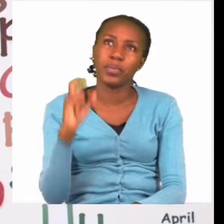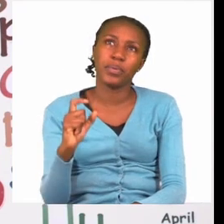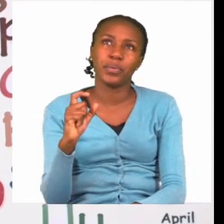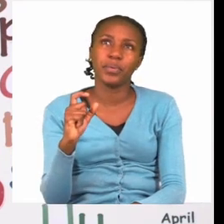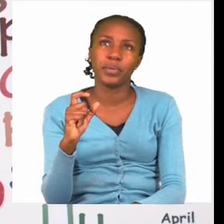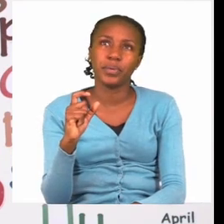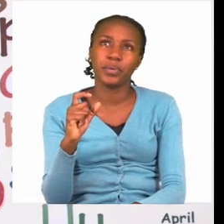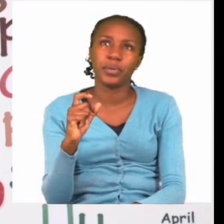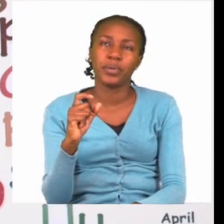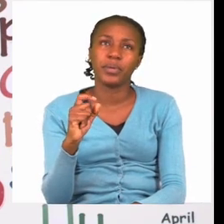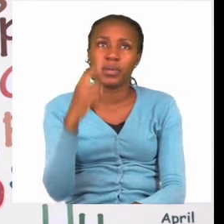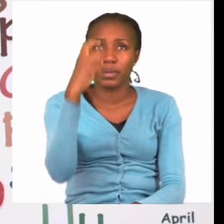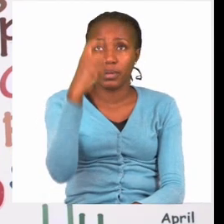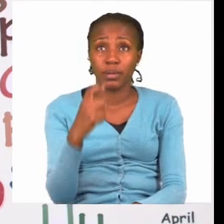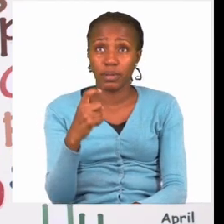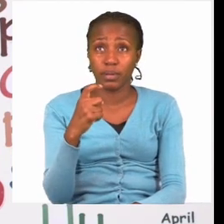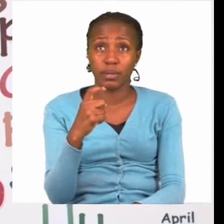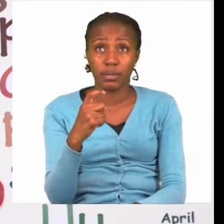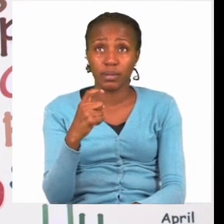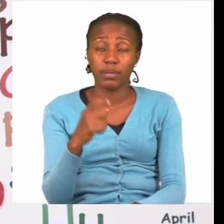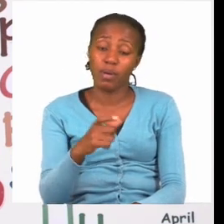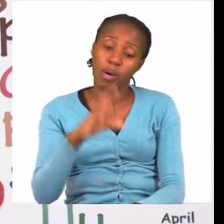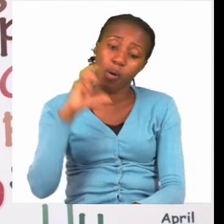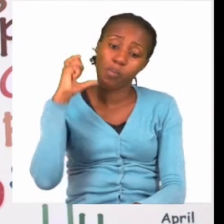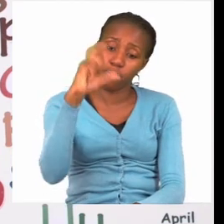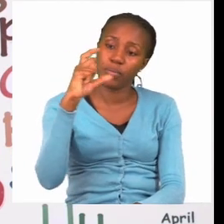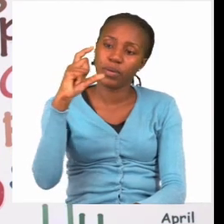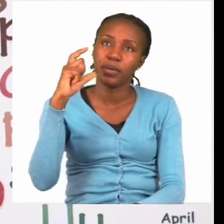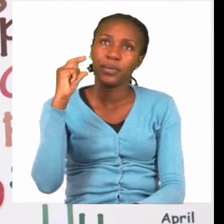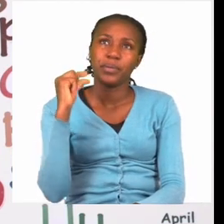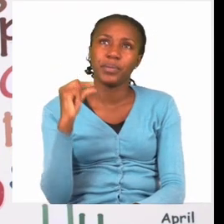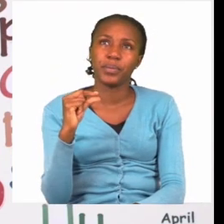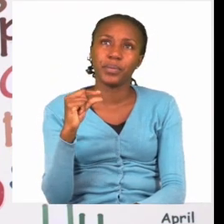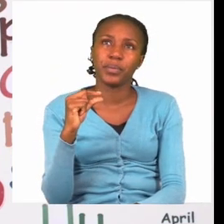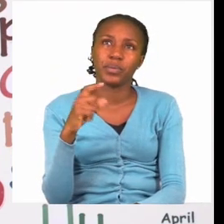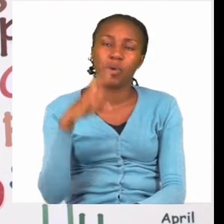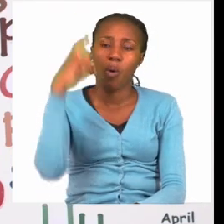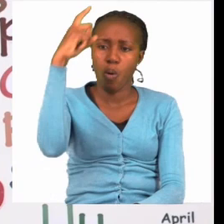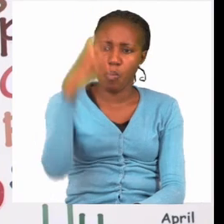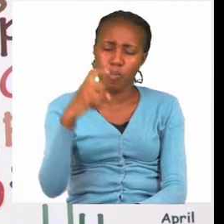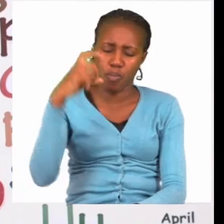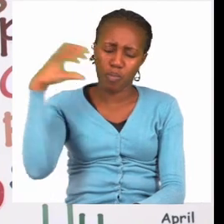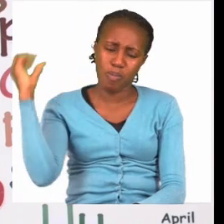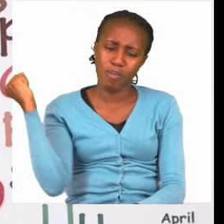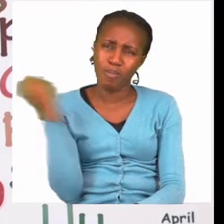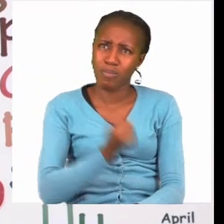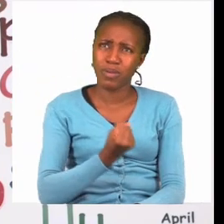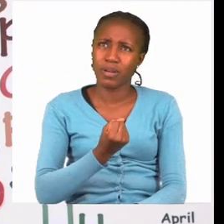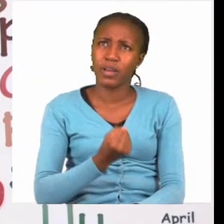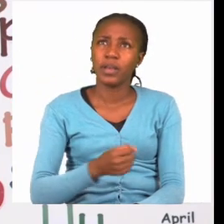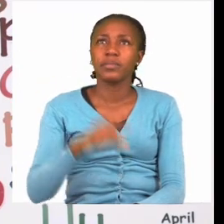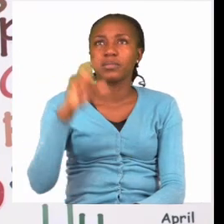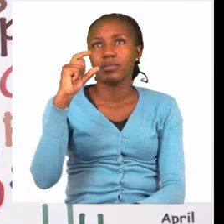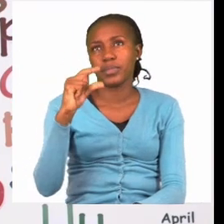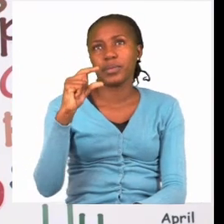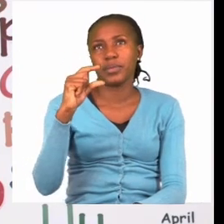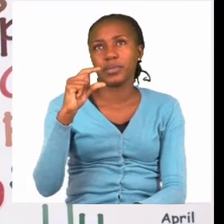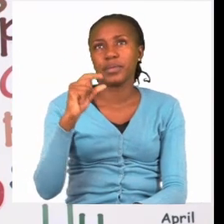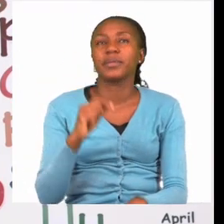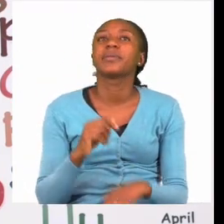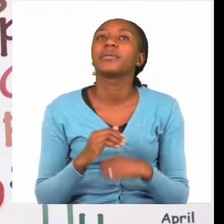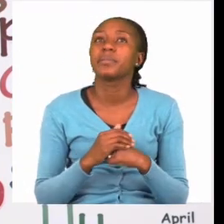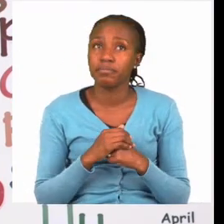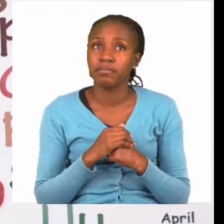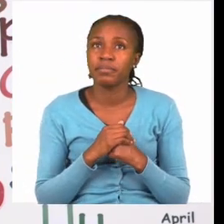one we call capital letter, and the small one we call a small letter.